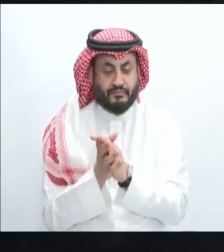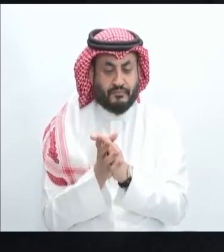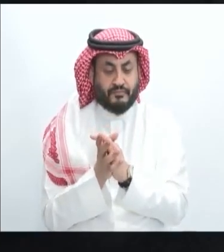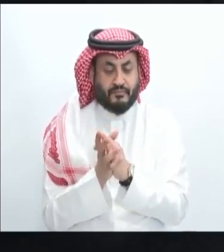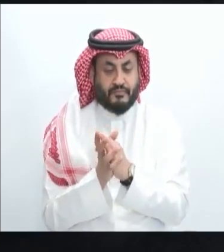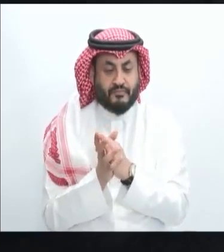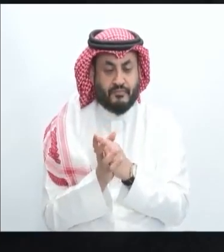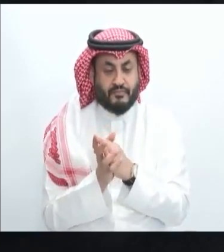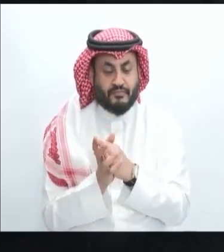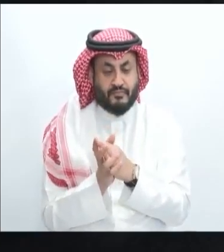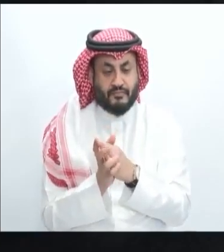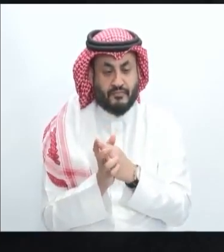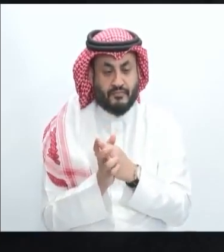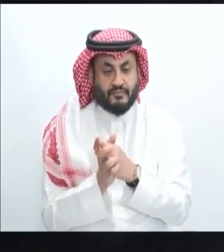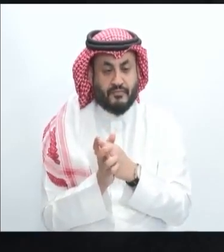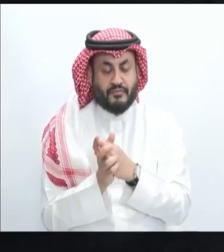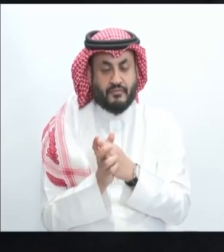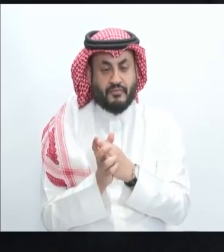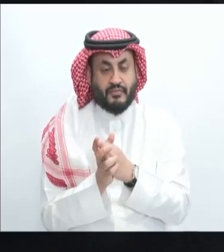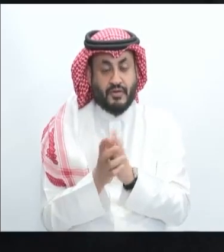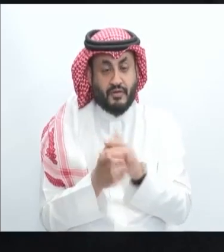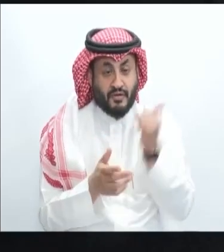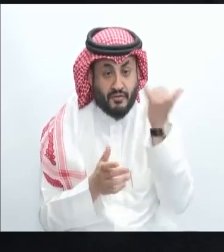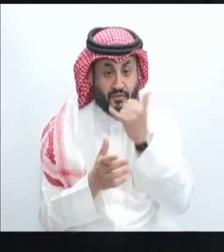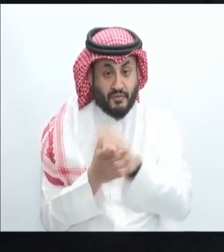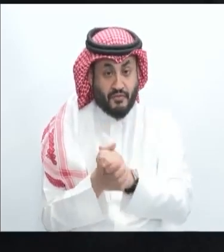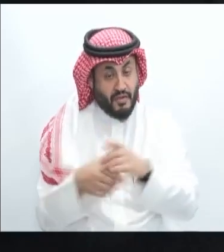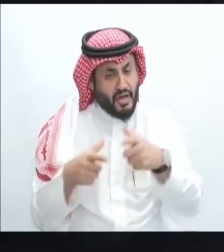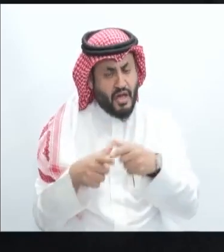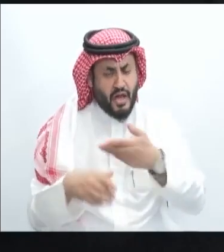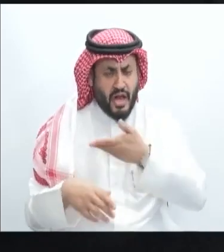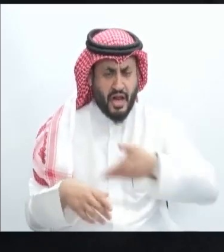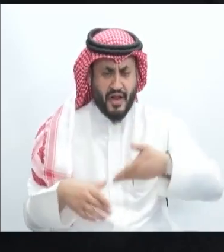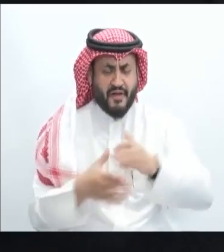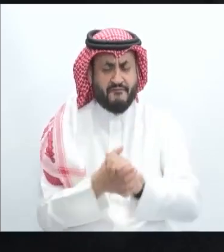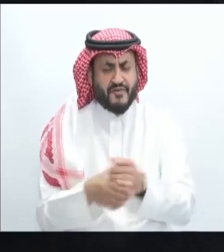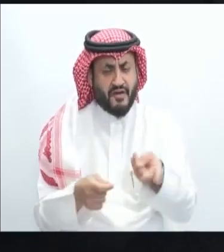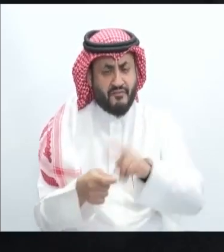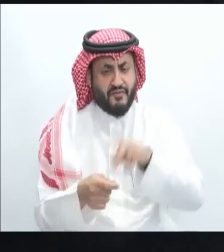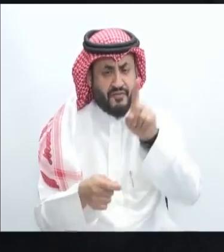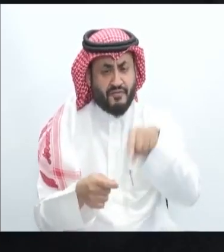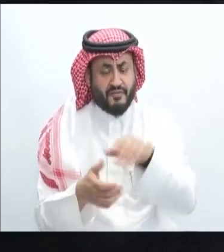So it is important that we have enough meals for one day, which is